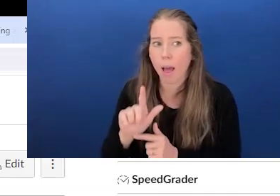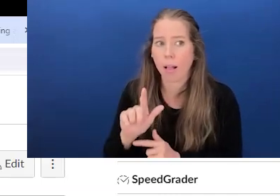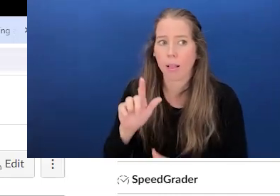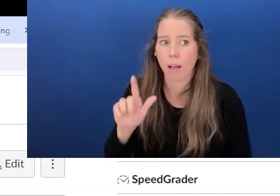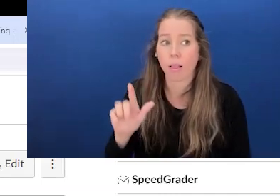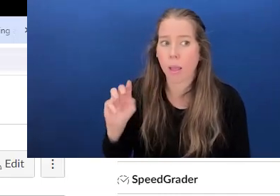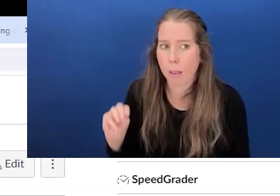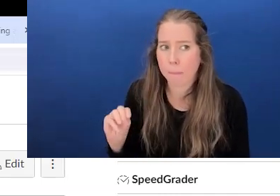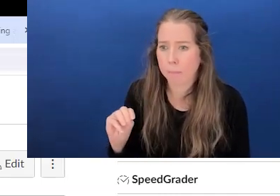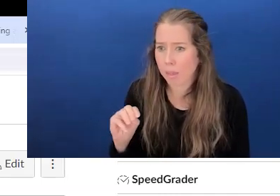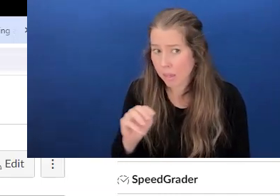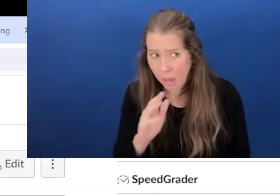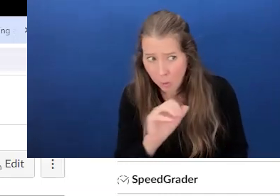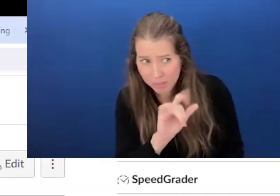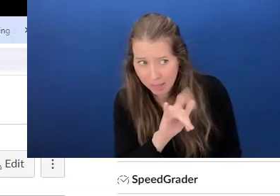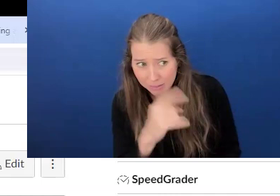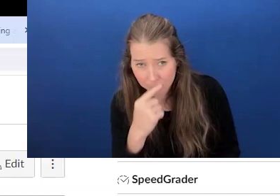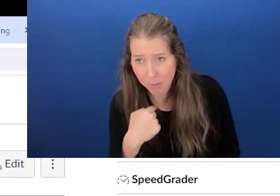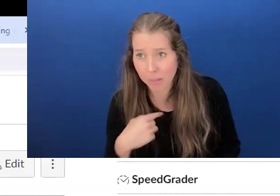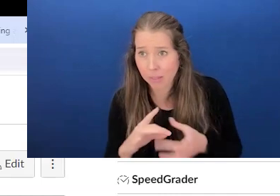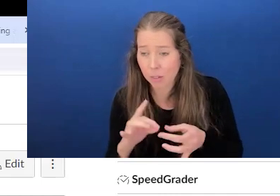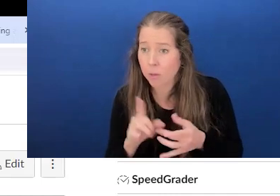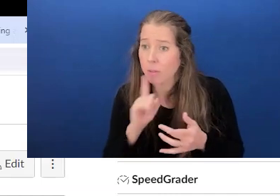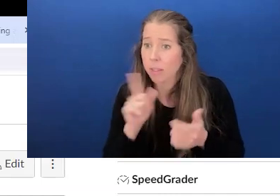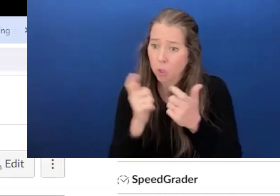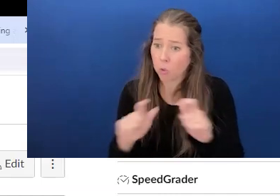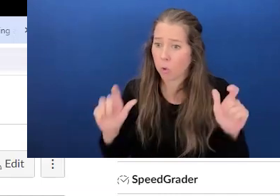hope Sally doesn't mind I say this, a huge OER.